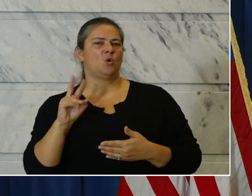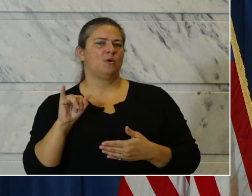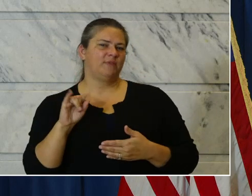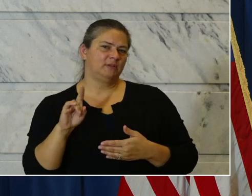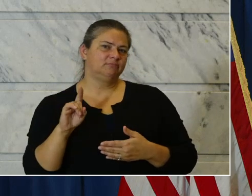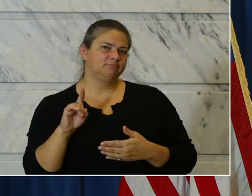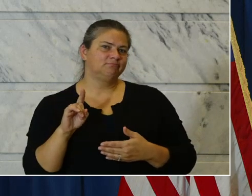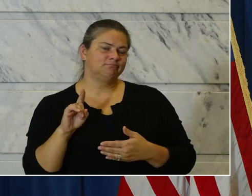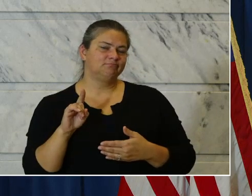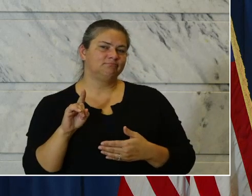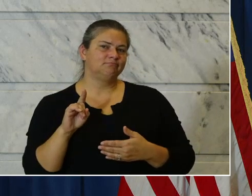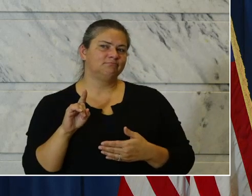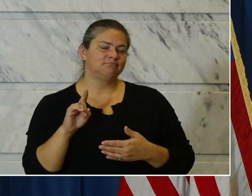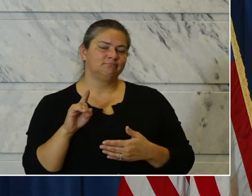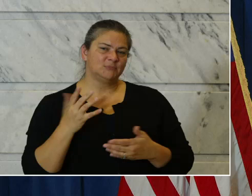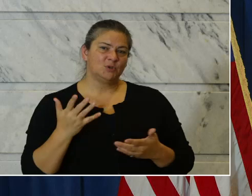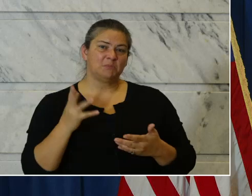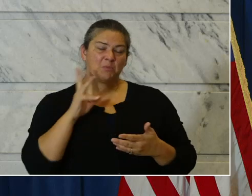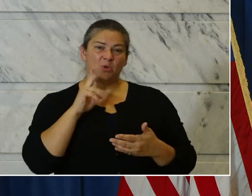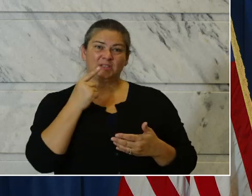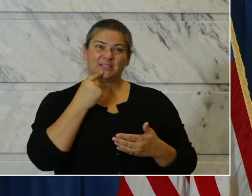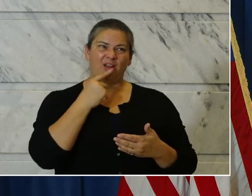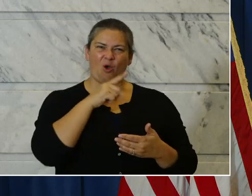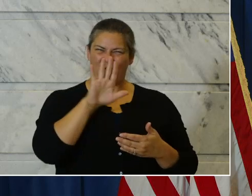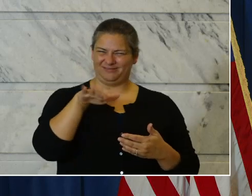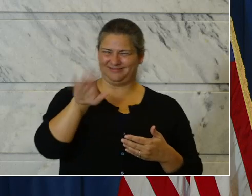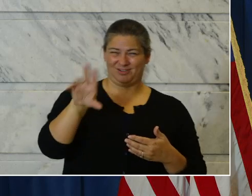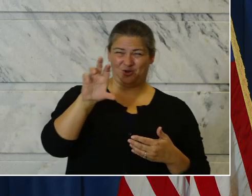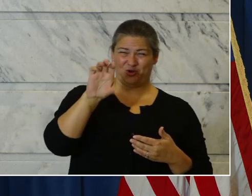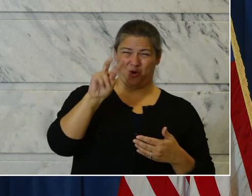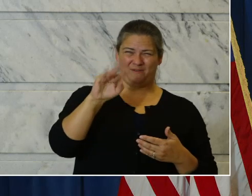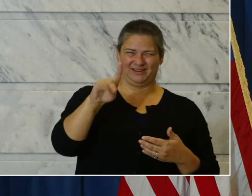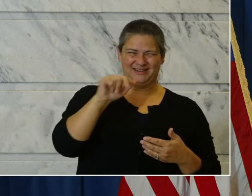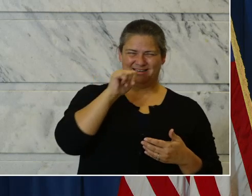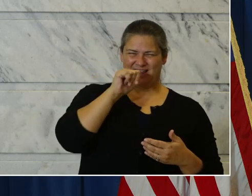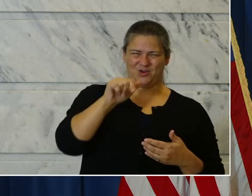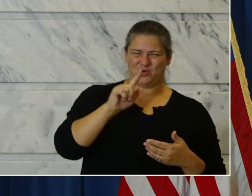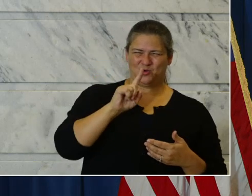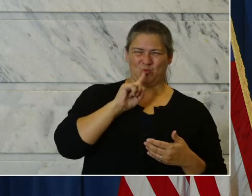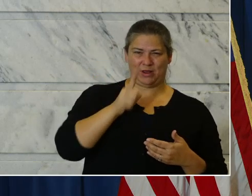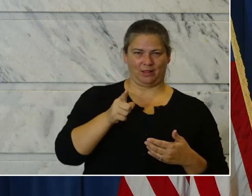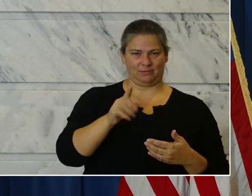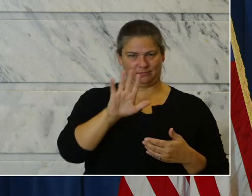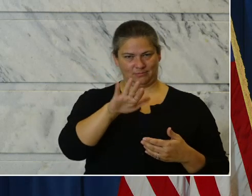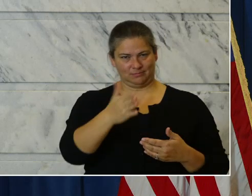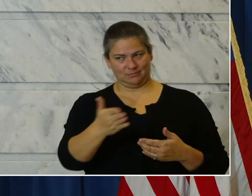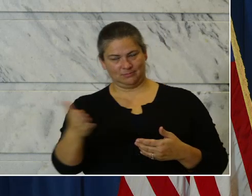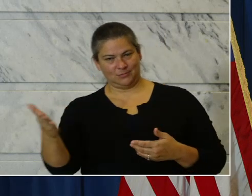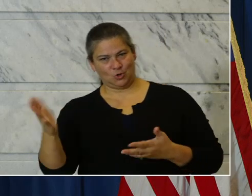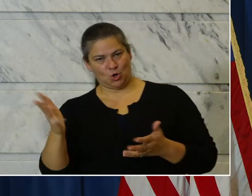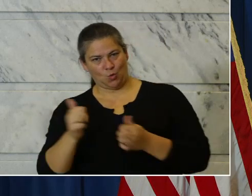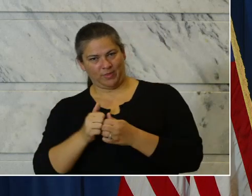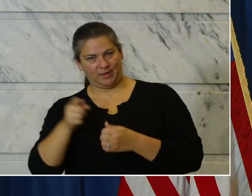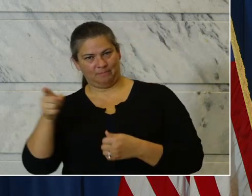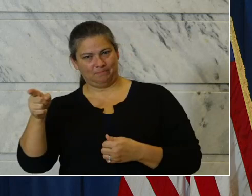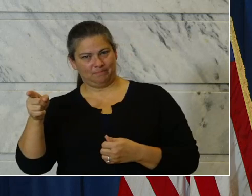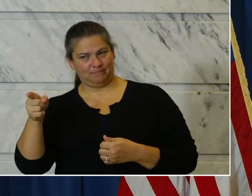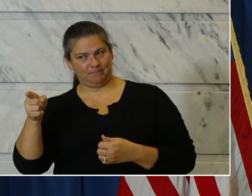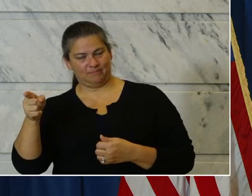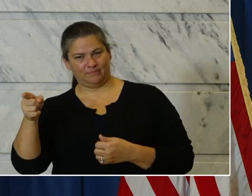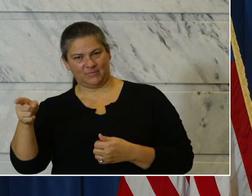suggest this isn't real? How to talk to him. These are people we love, and we've lost too many